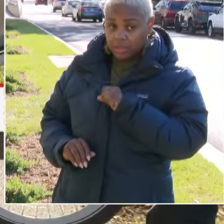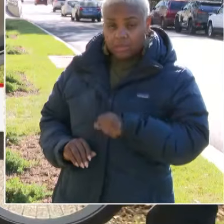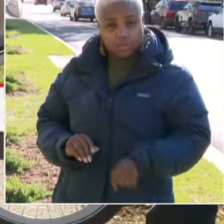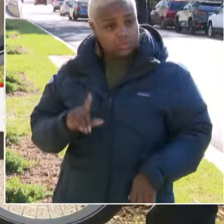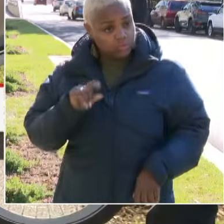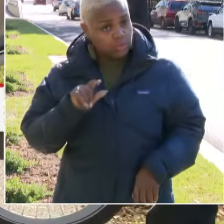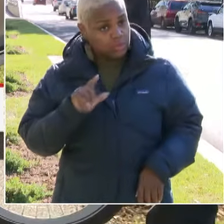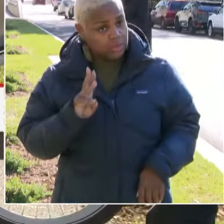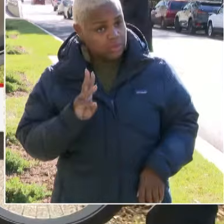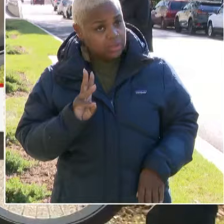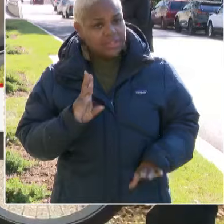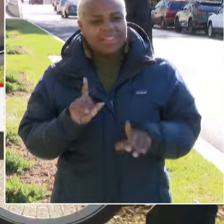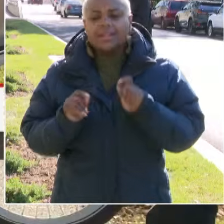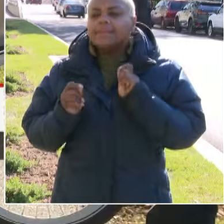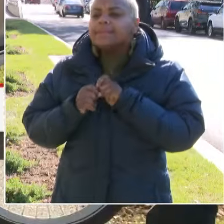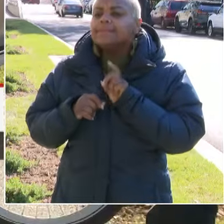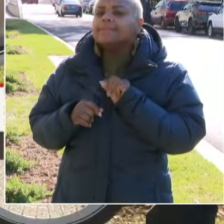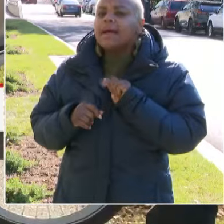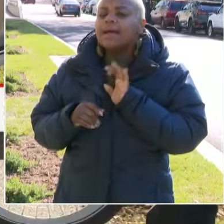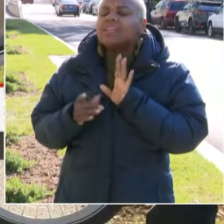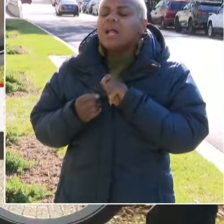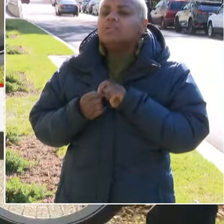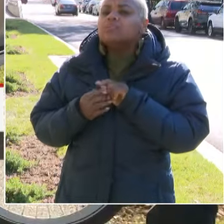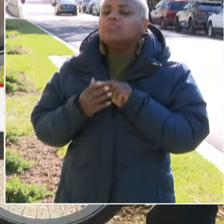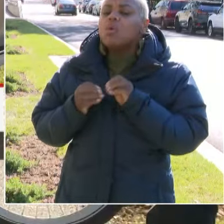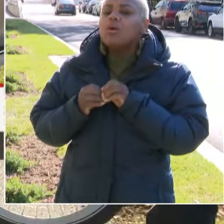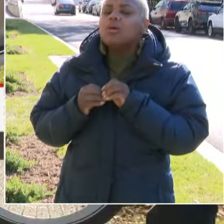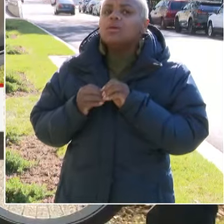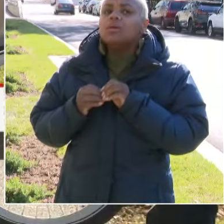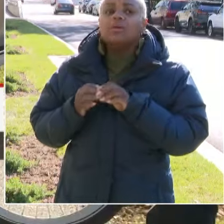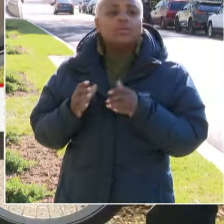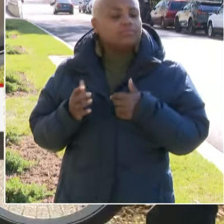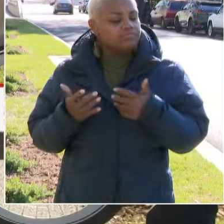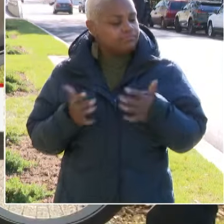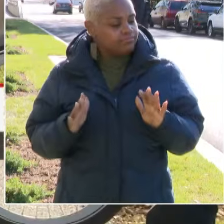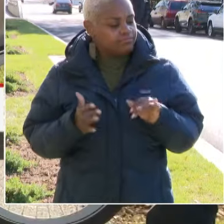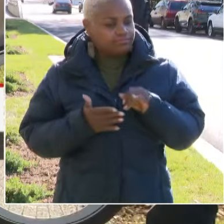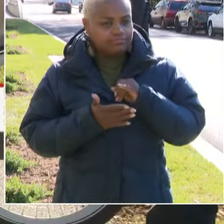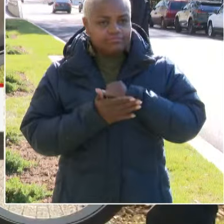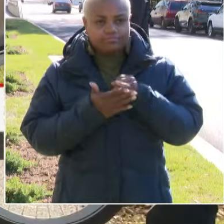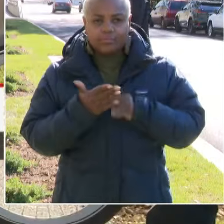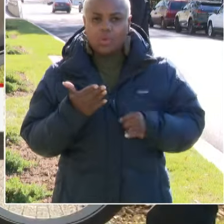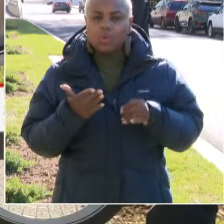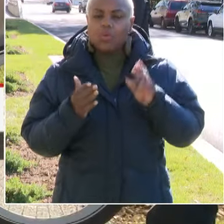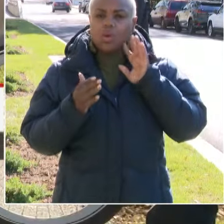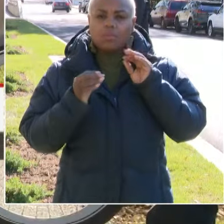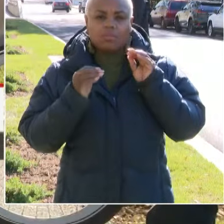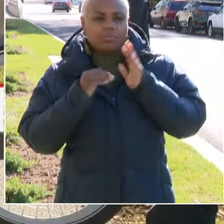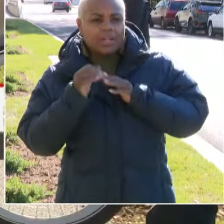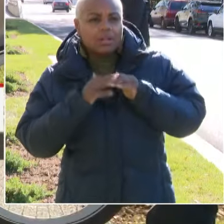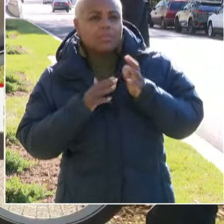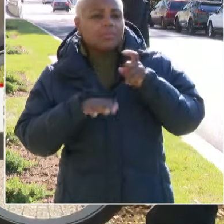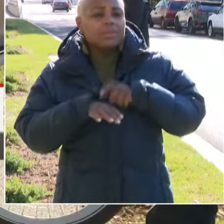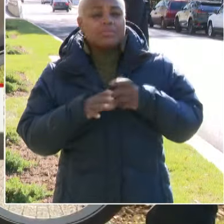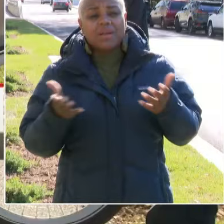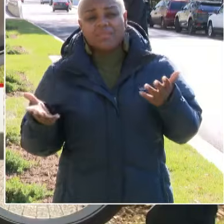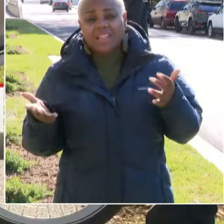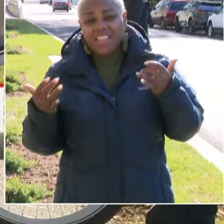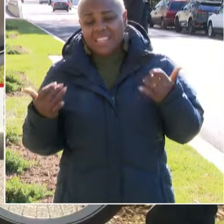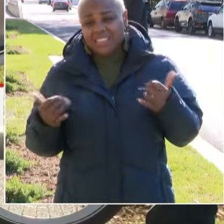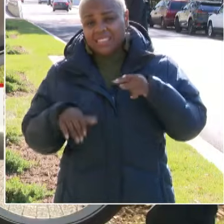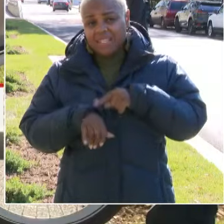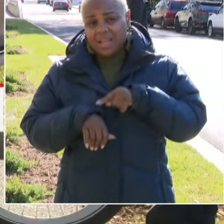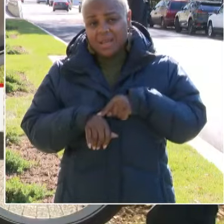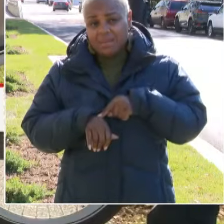variability. We still have to finish design. But that year. But yes, I mean, we're hoping it'll be in the construction season, so maybe this time next year.